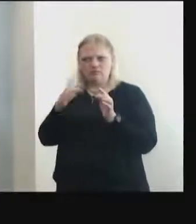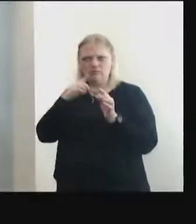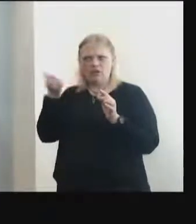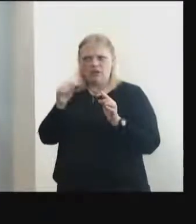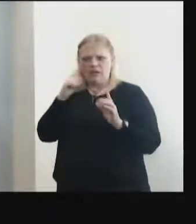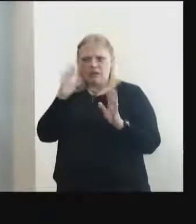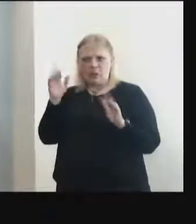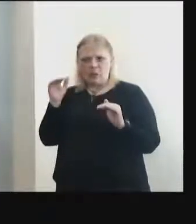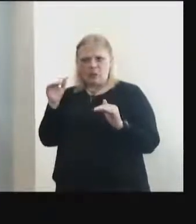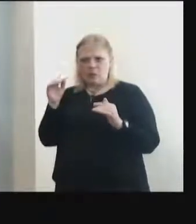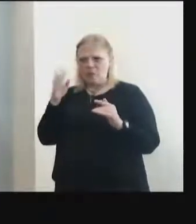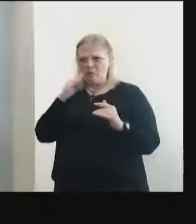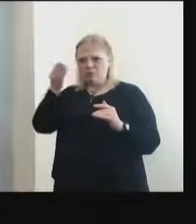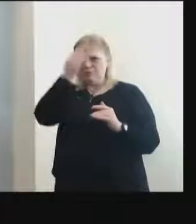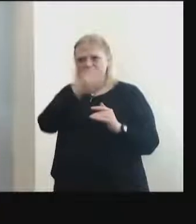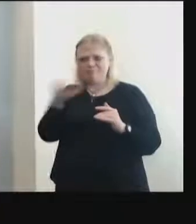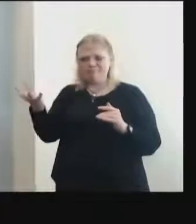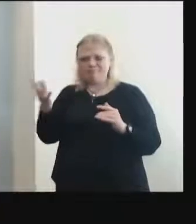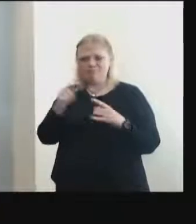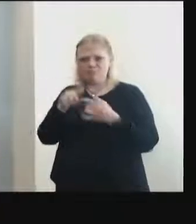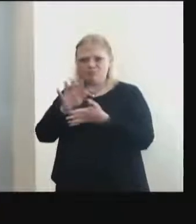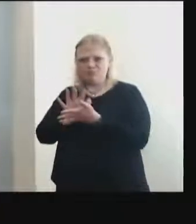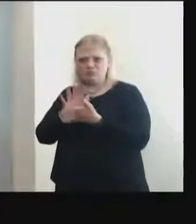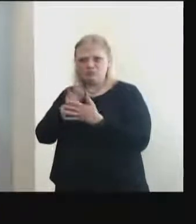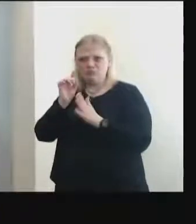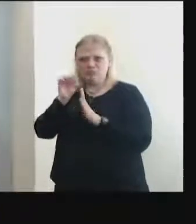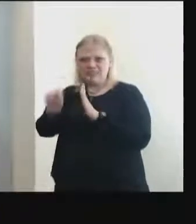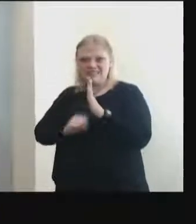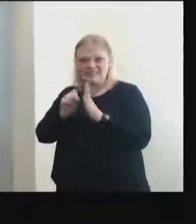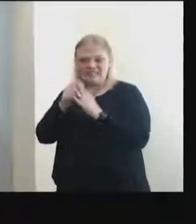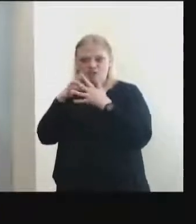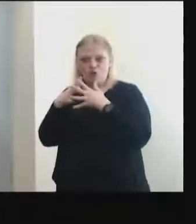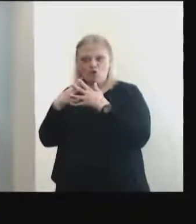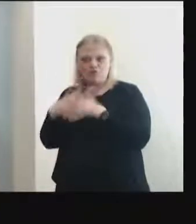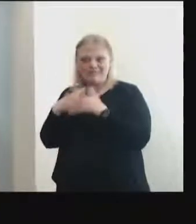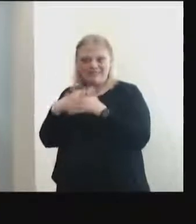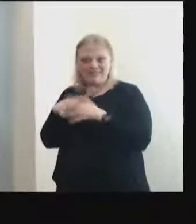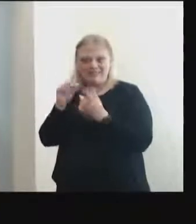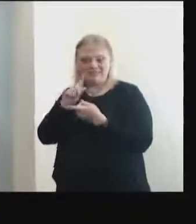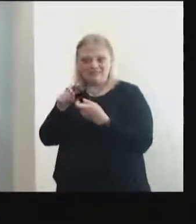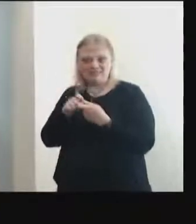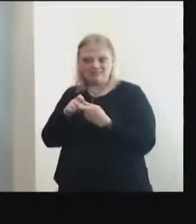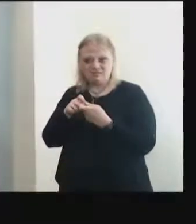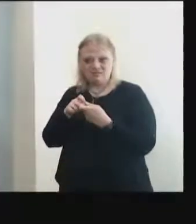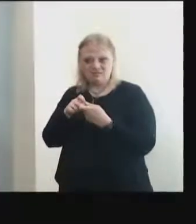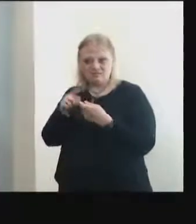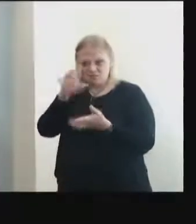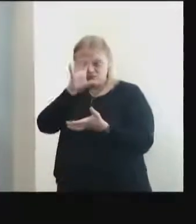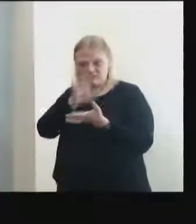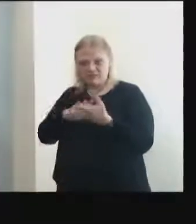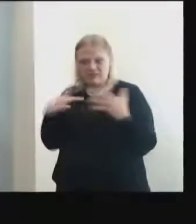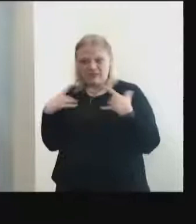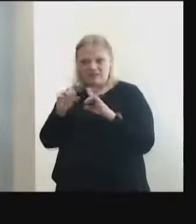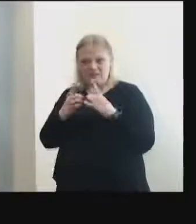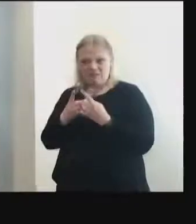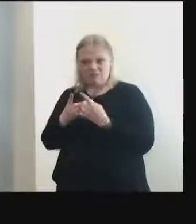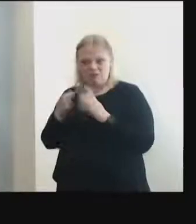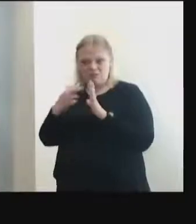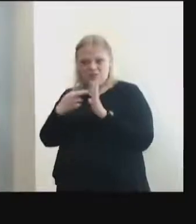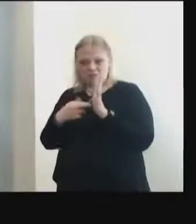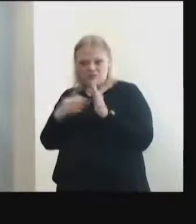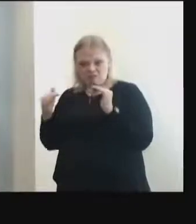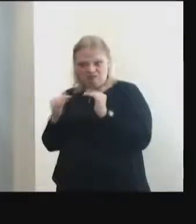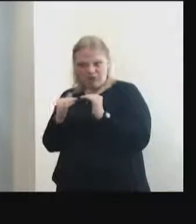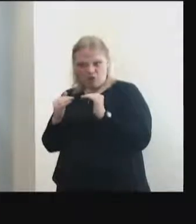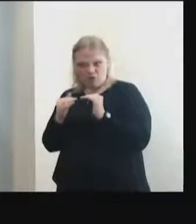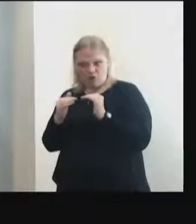that you can give local schools about a season this year when it comes to wrestling specifically? And do you believe that the Health Department's guidance is fair,